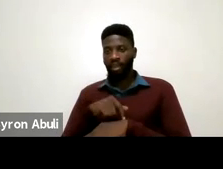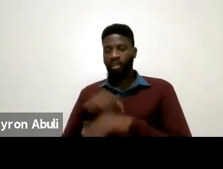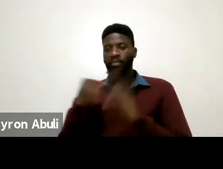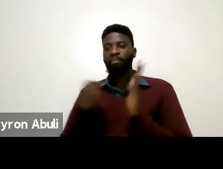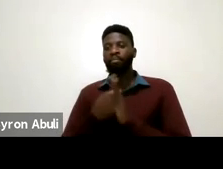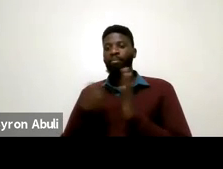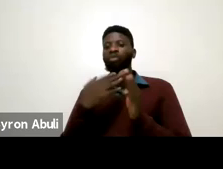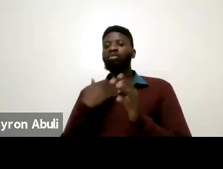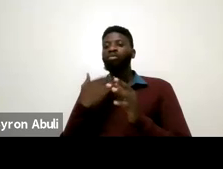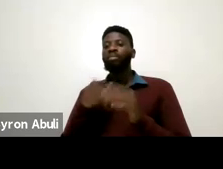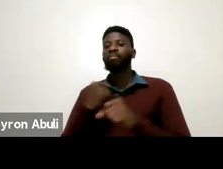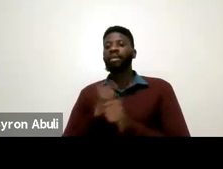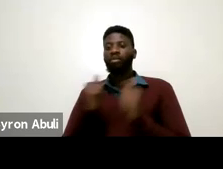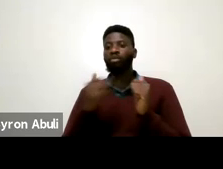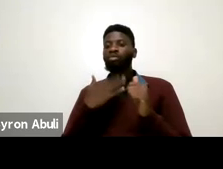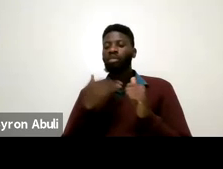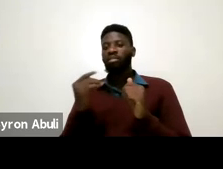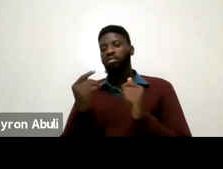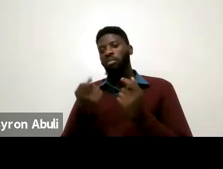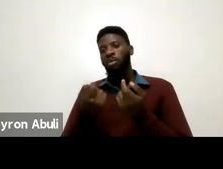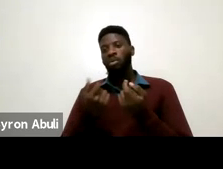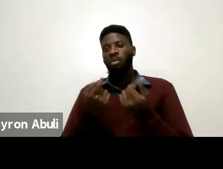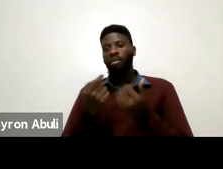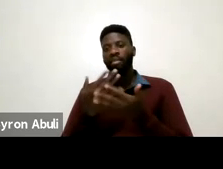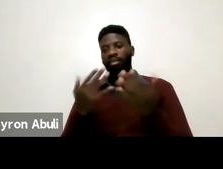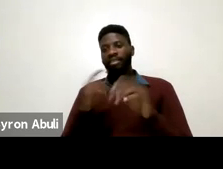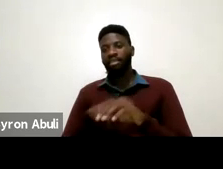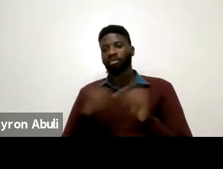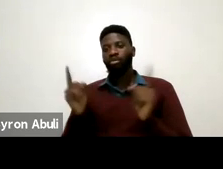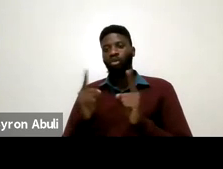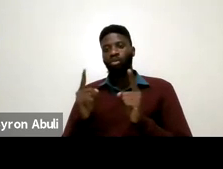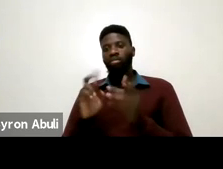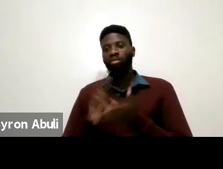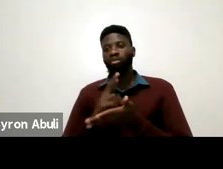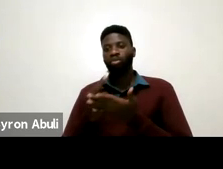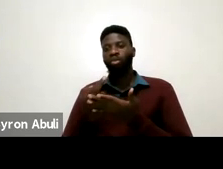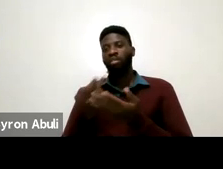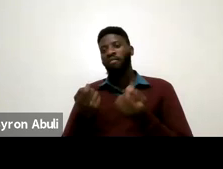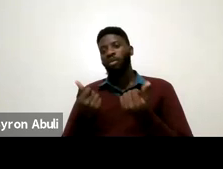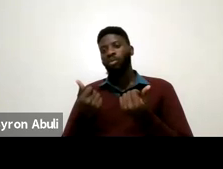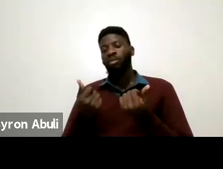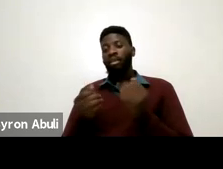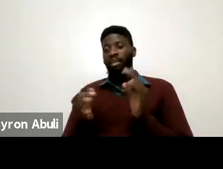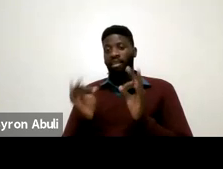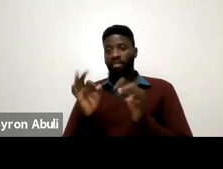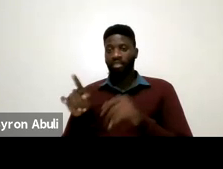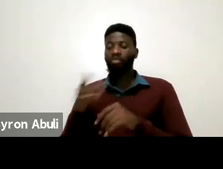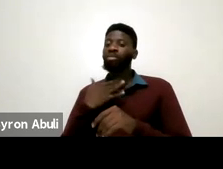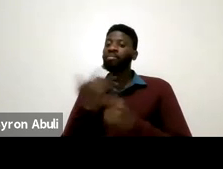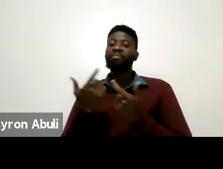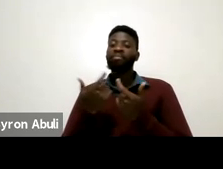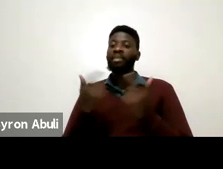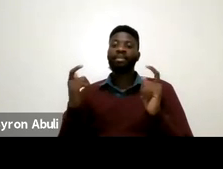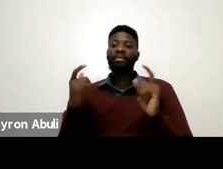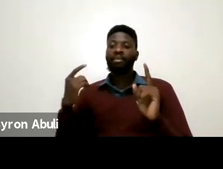create. If you want to do small things, then of course the time will be shorter, the resources will be less. But if you take huge projects like